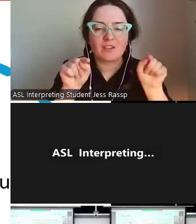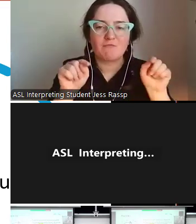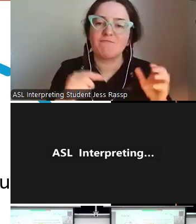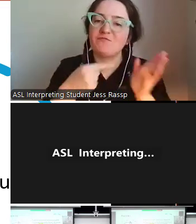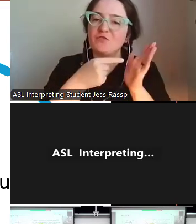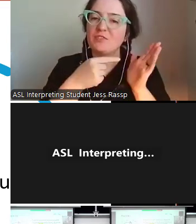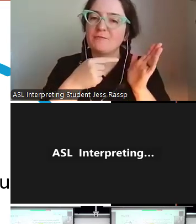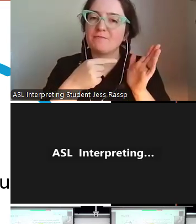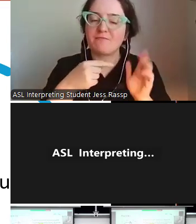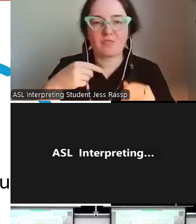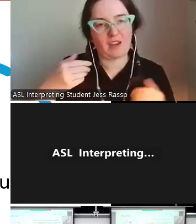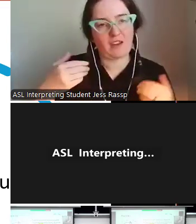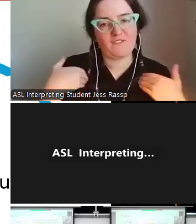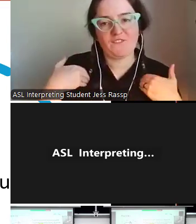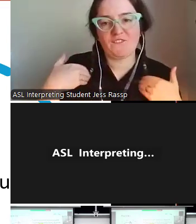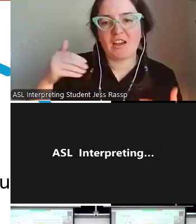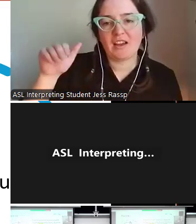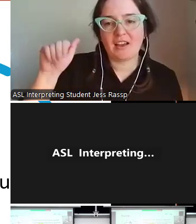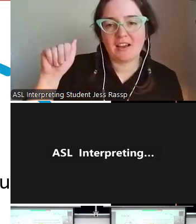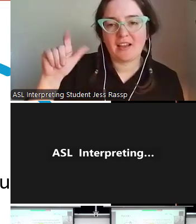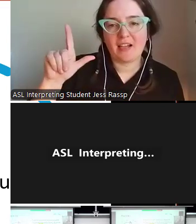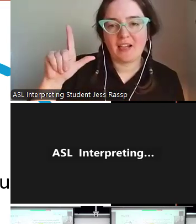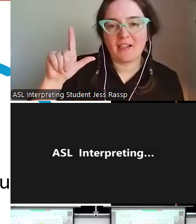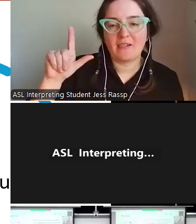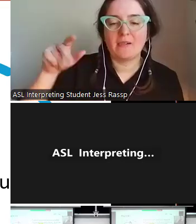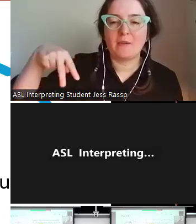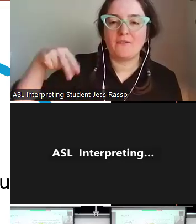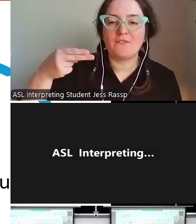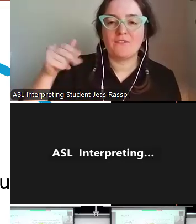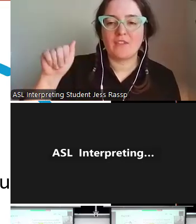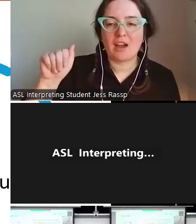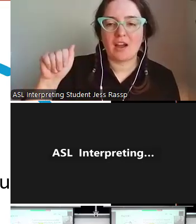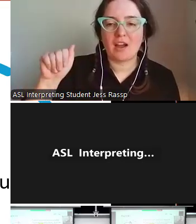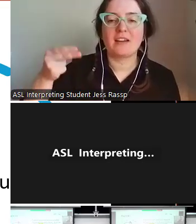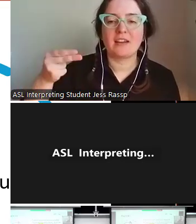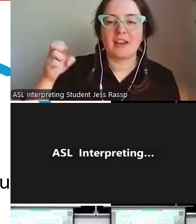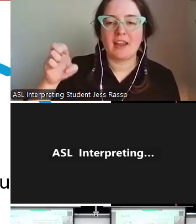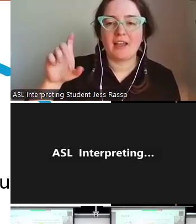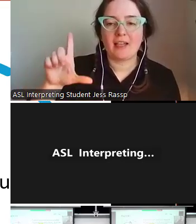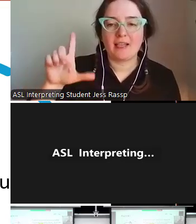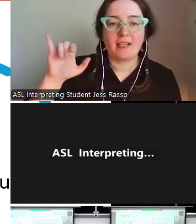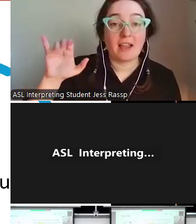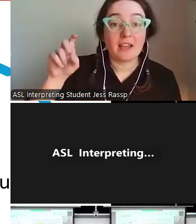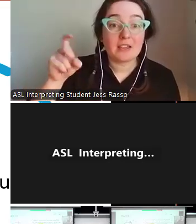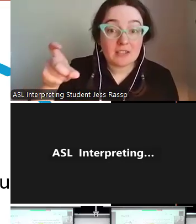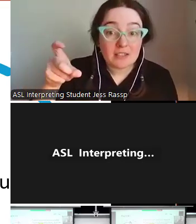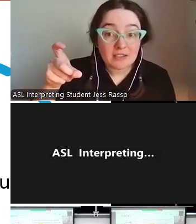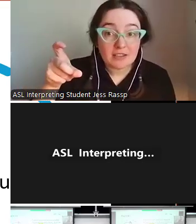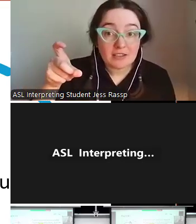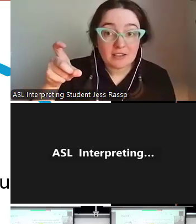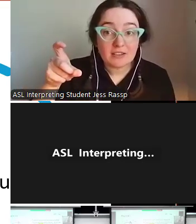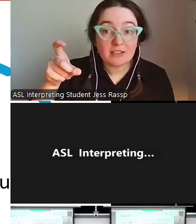don't understand biochemistry type stuff, right? This here, this is an alpha helix.